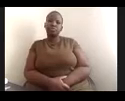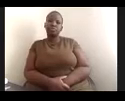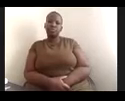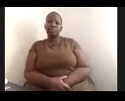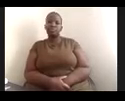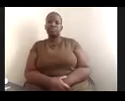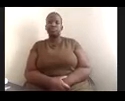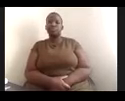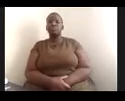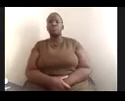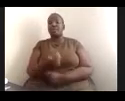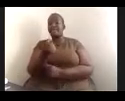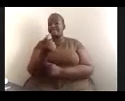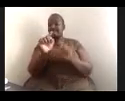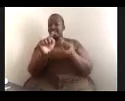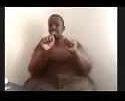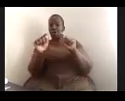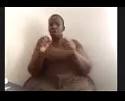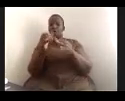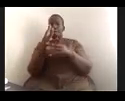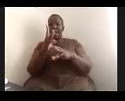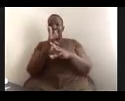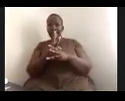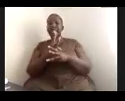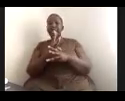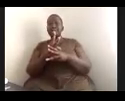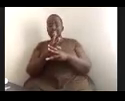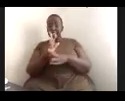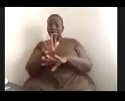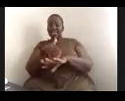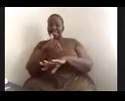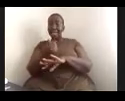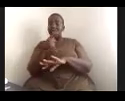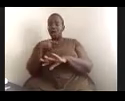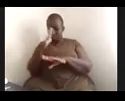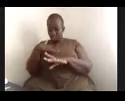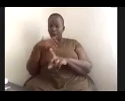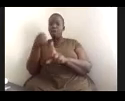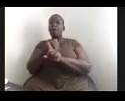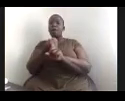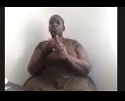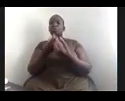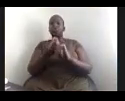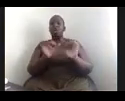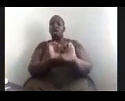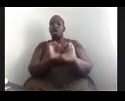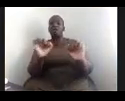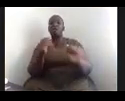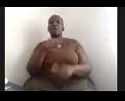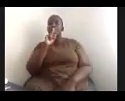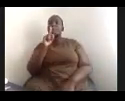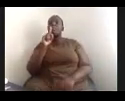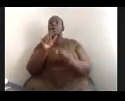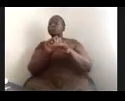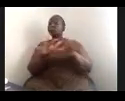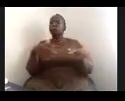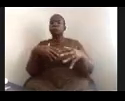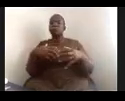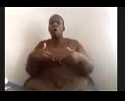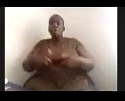A few parents intentionally set out to abuse their children. However, widespread poverty,